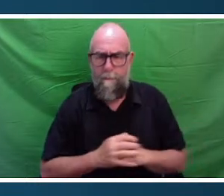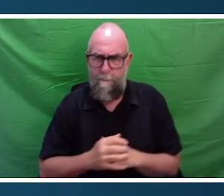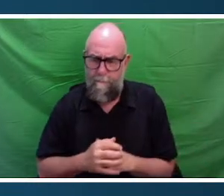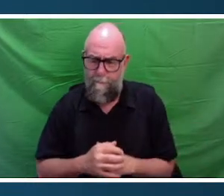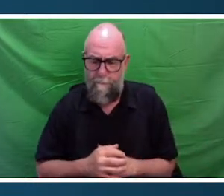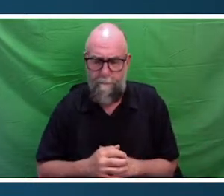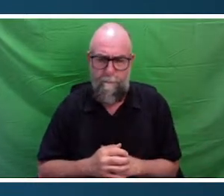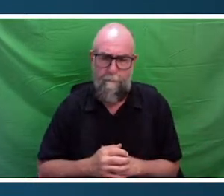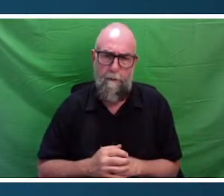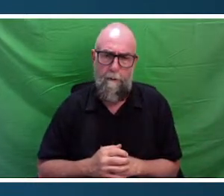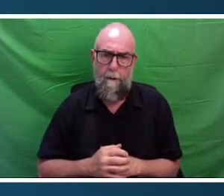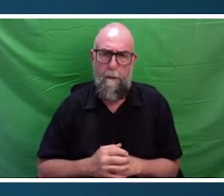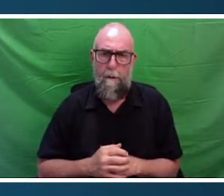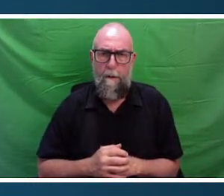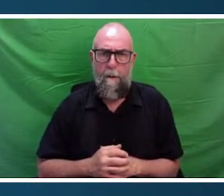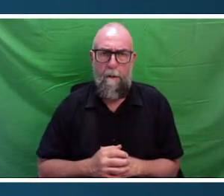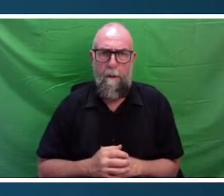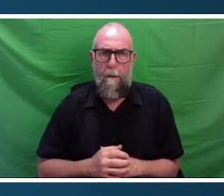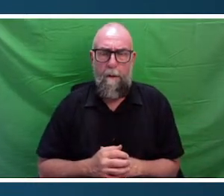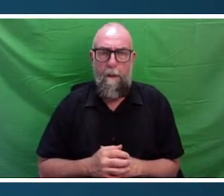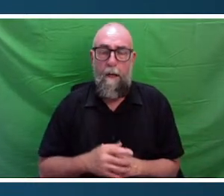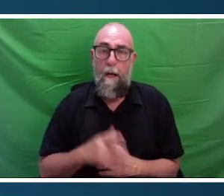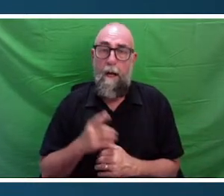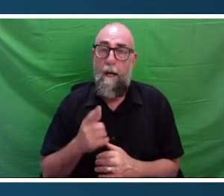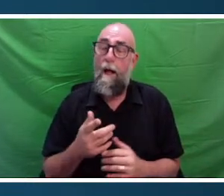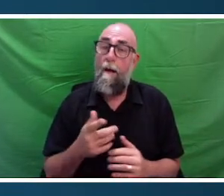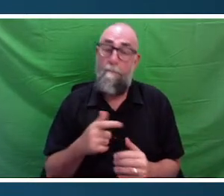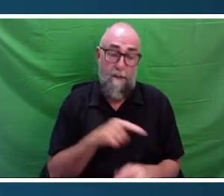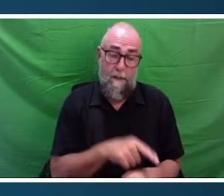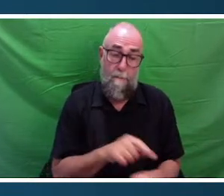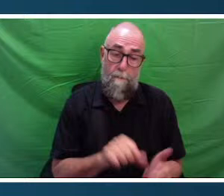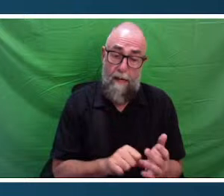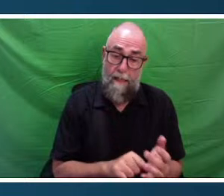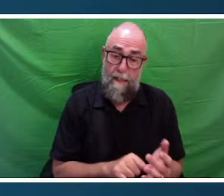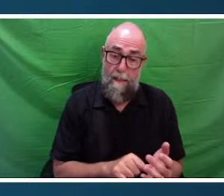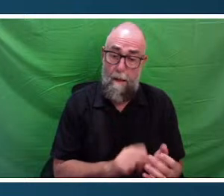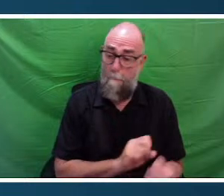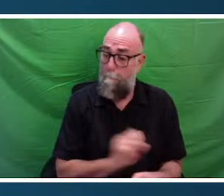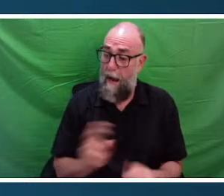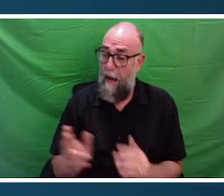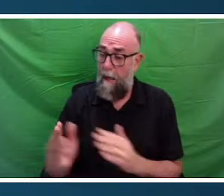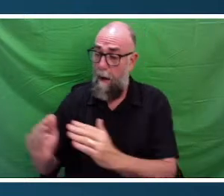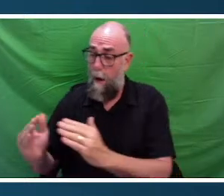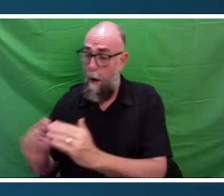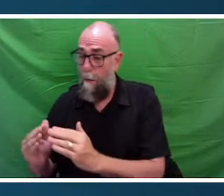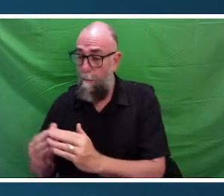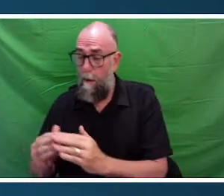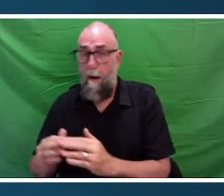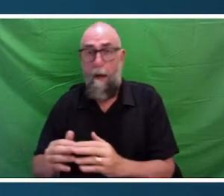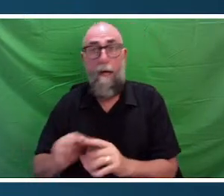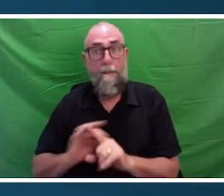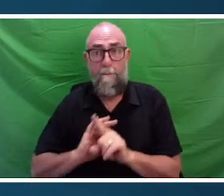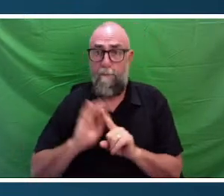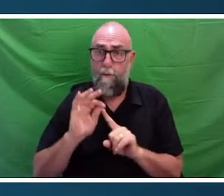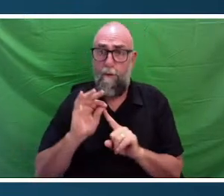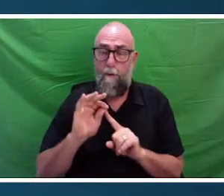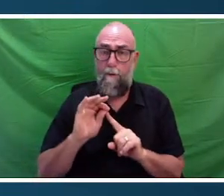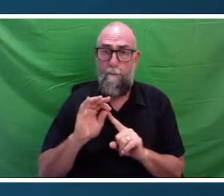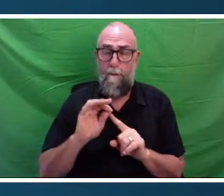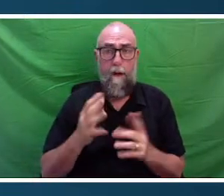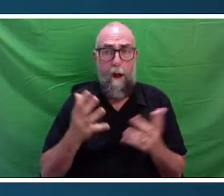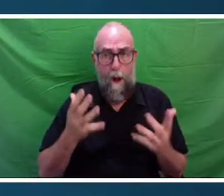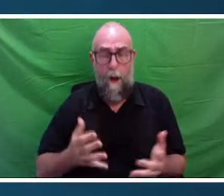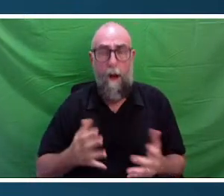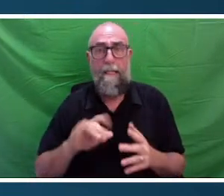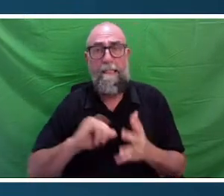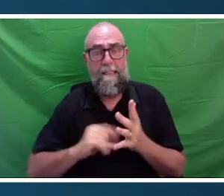that remittances have actually become more frequent and more digital since the pandemic. Here you can sort of see the breakdown